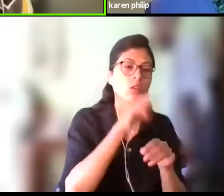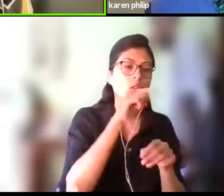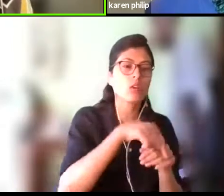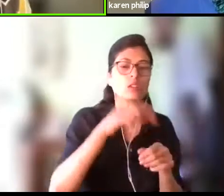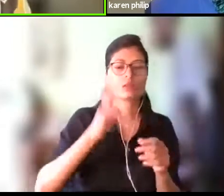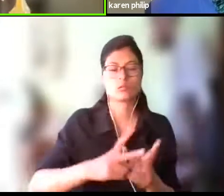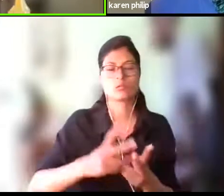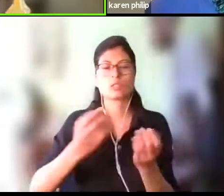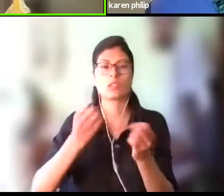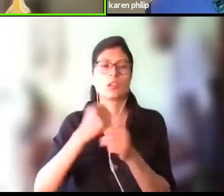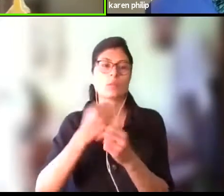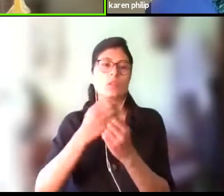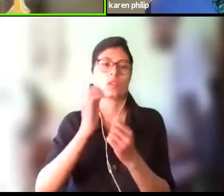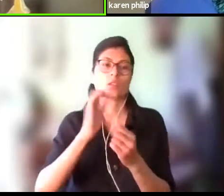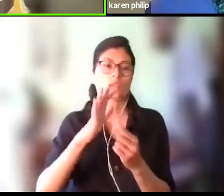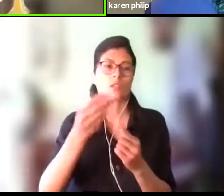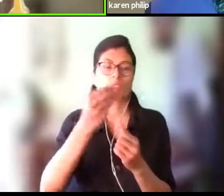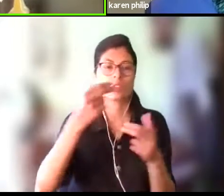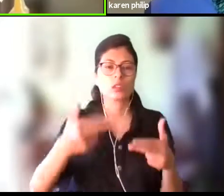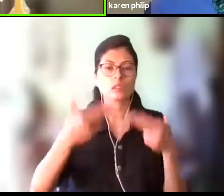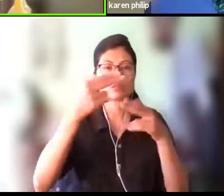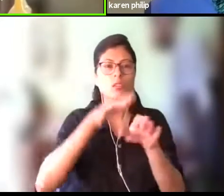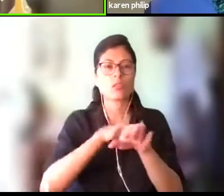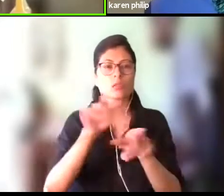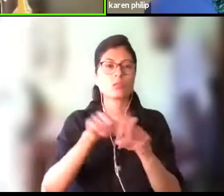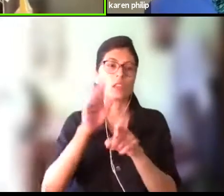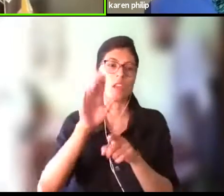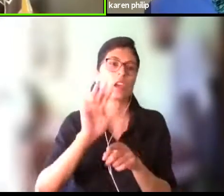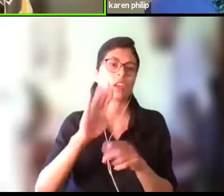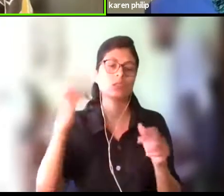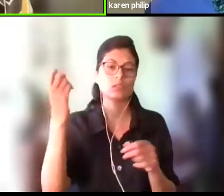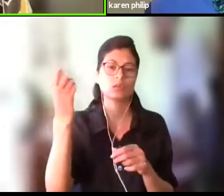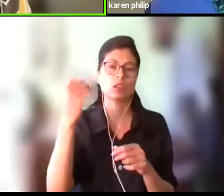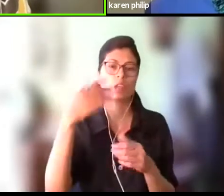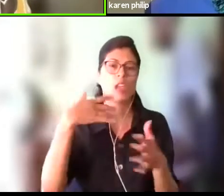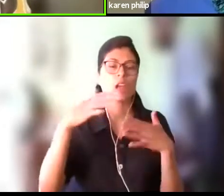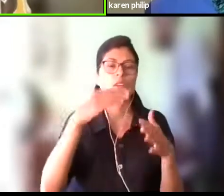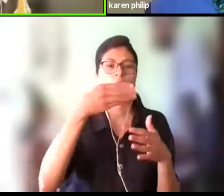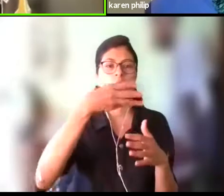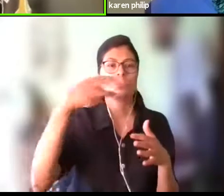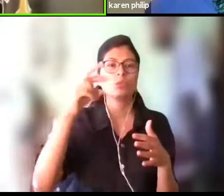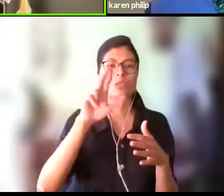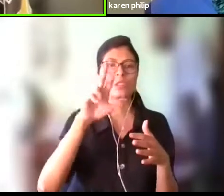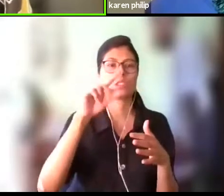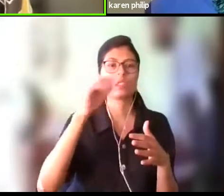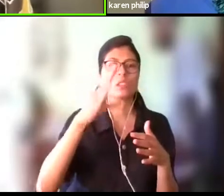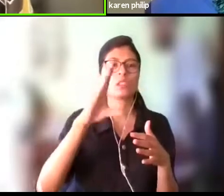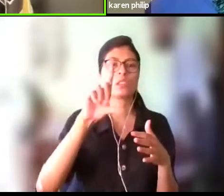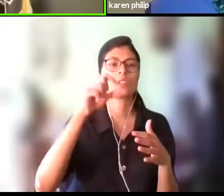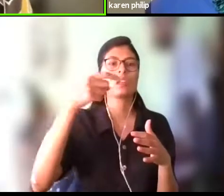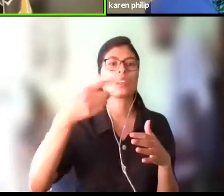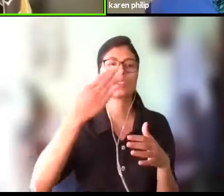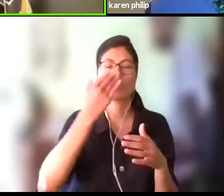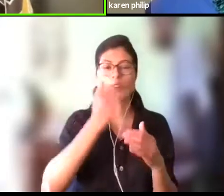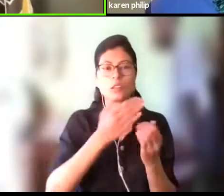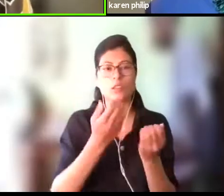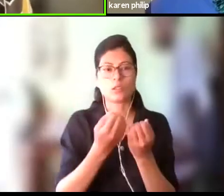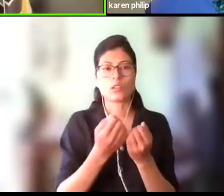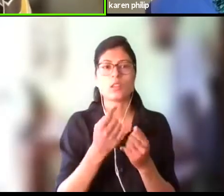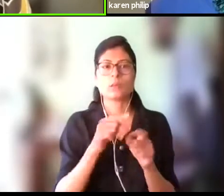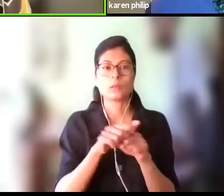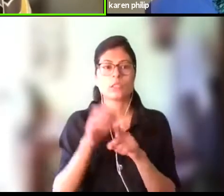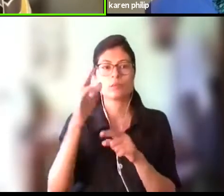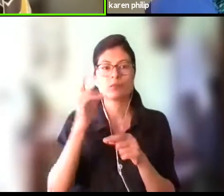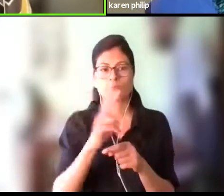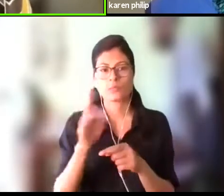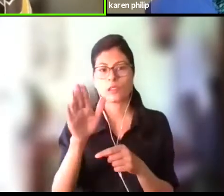against some of the challenges that come with a hurricane or tropical storm are no longer practical today. And I'm happy how you highlighted, you know, just the